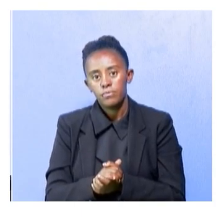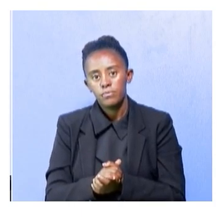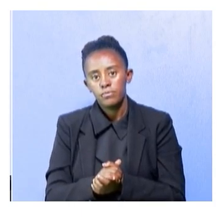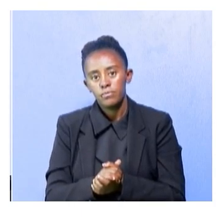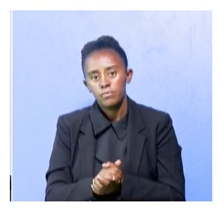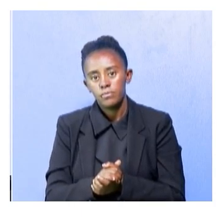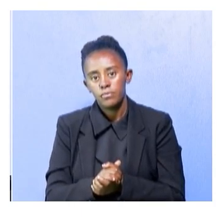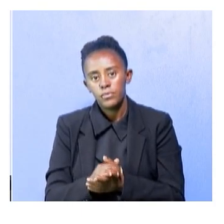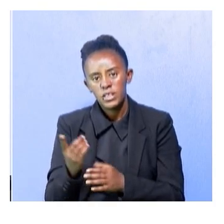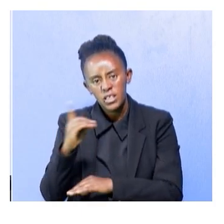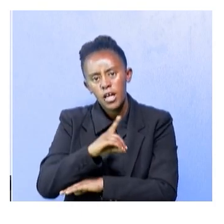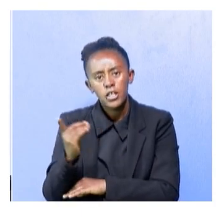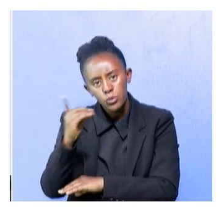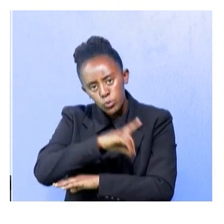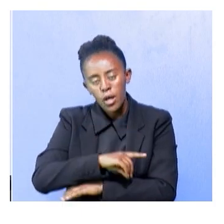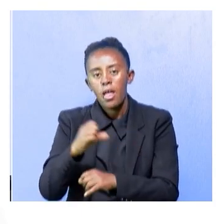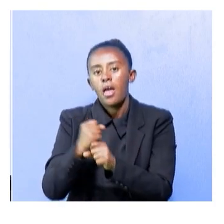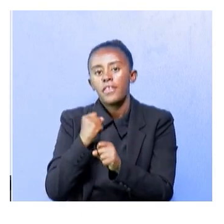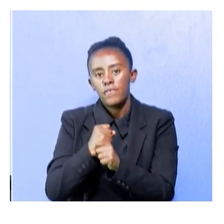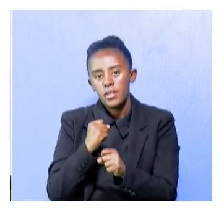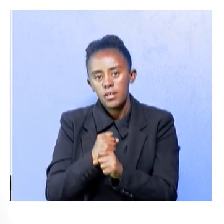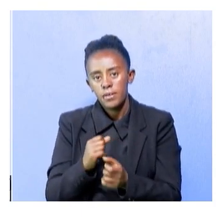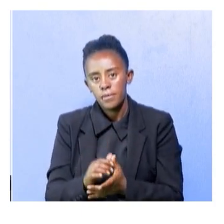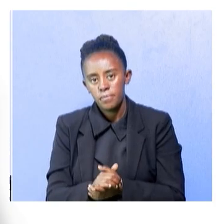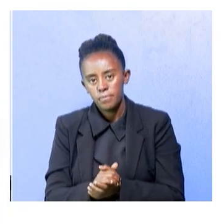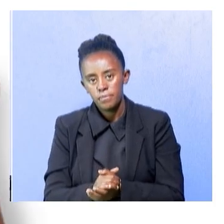your day-to-day activity.